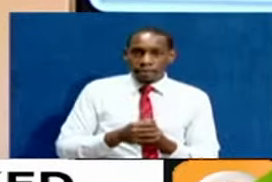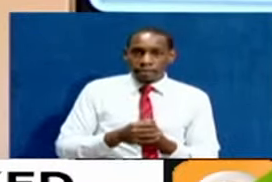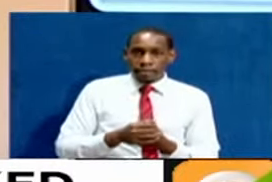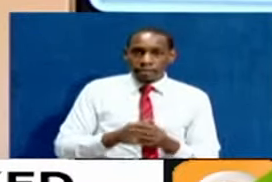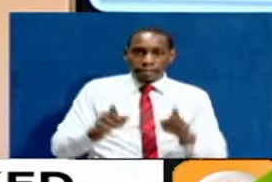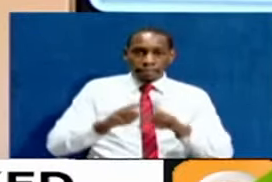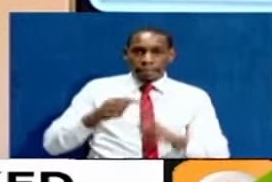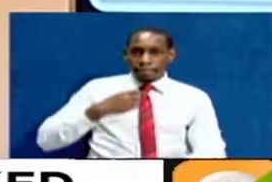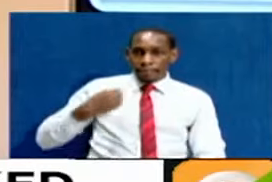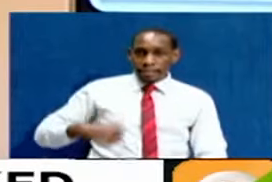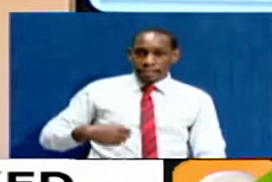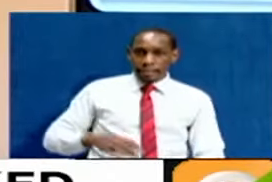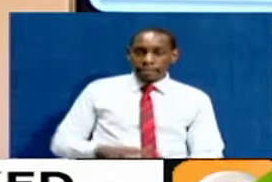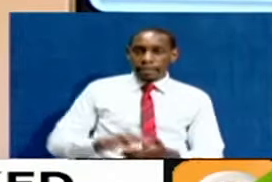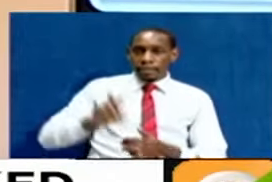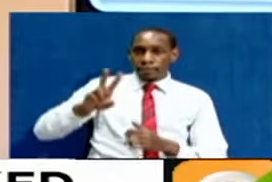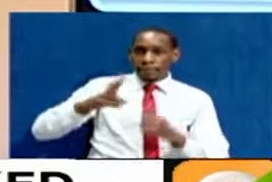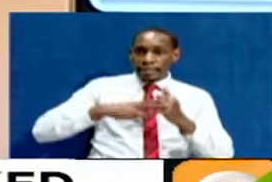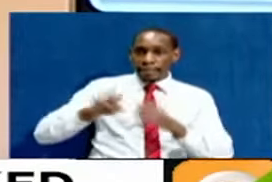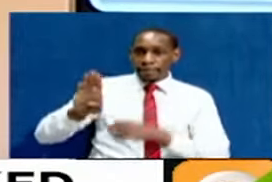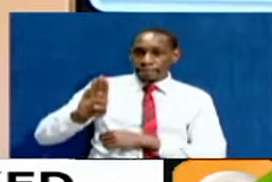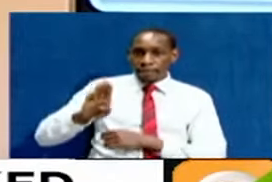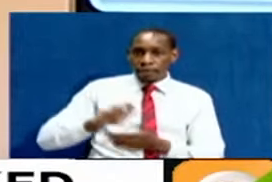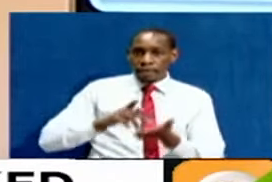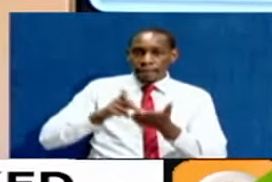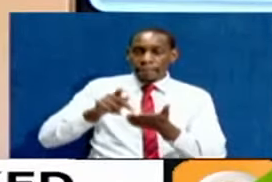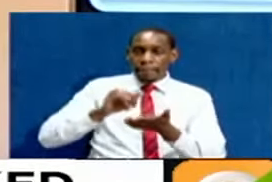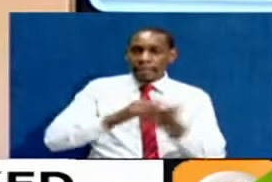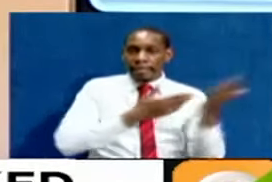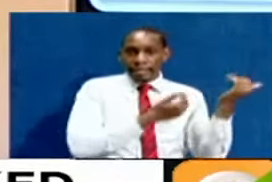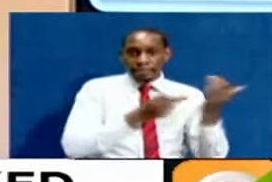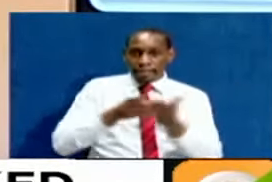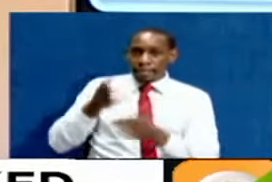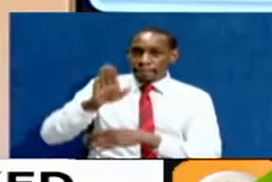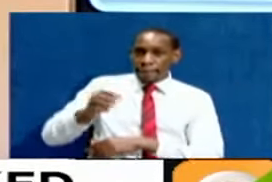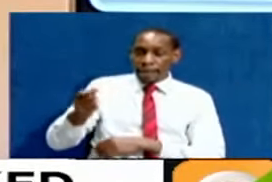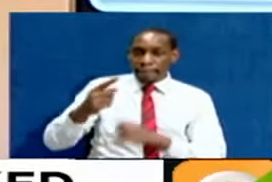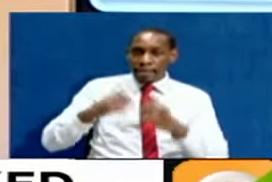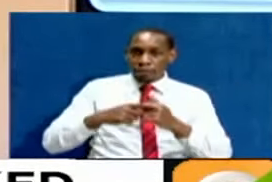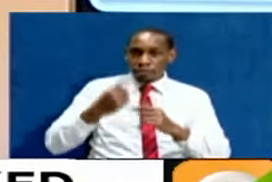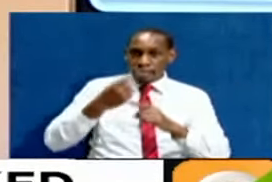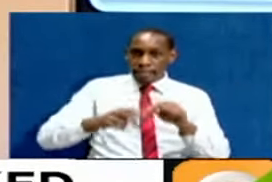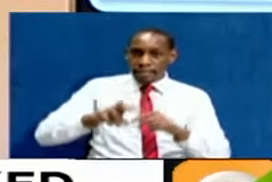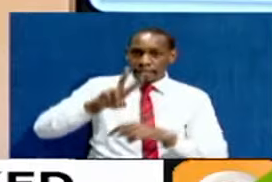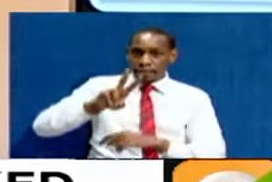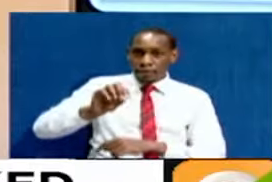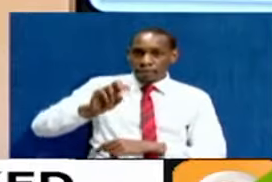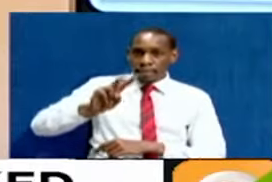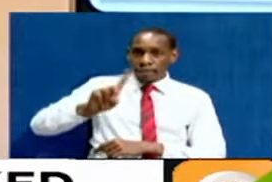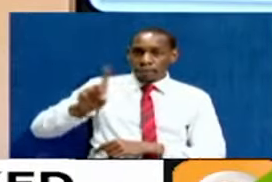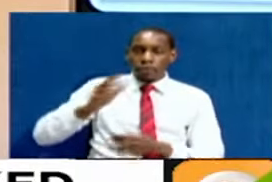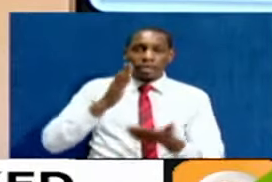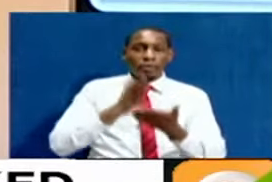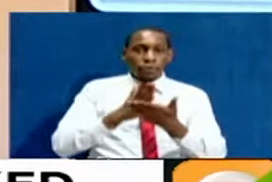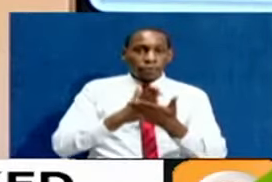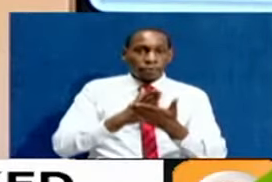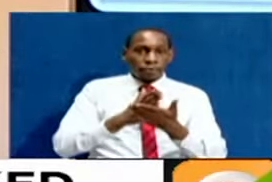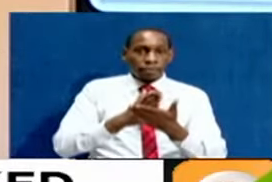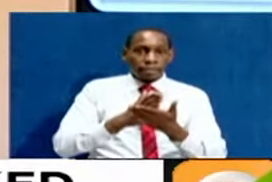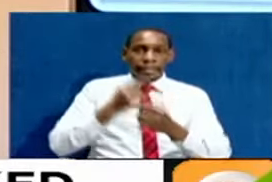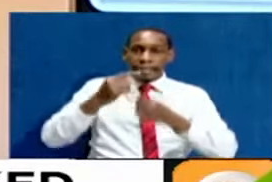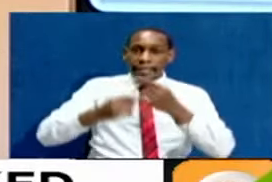from China for 27 billion shillings payment that was due by June this year. And it's definitely going to be